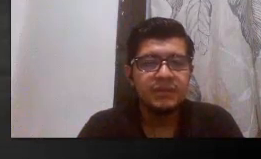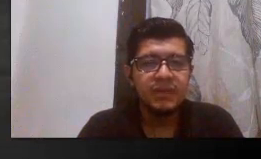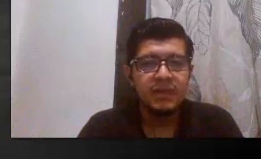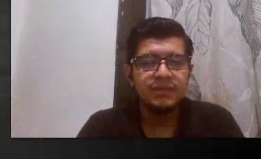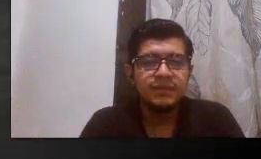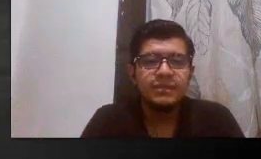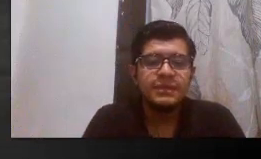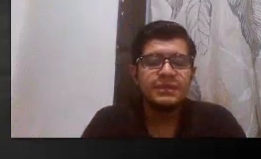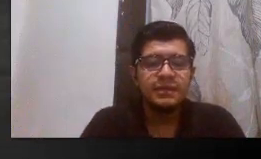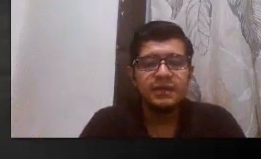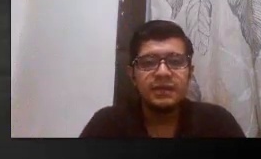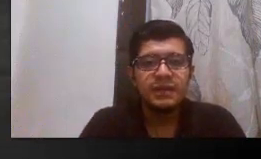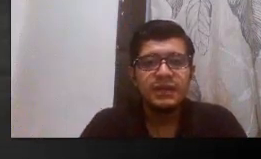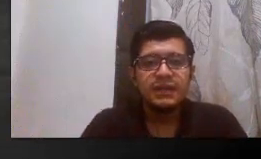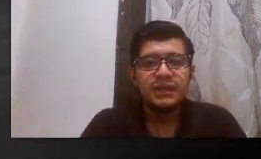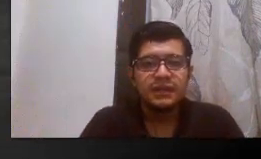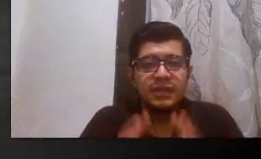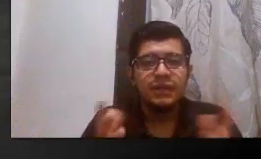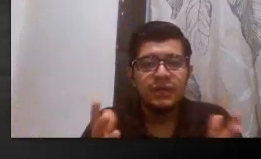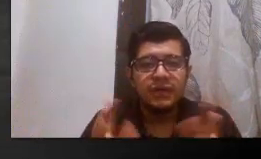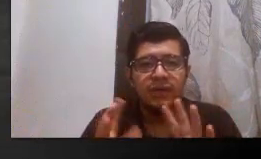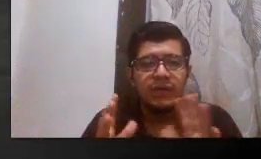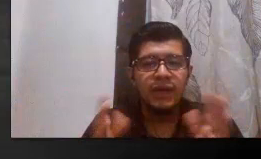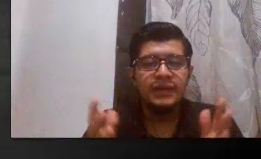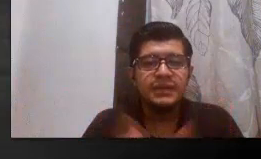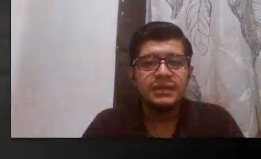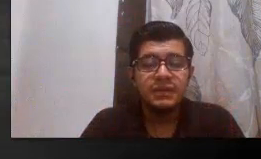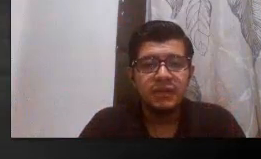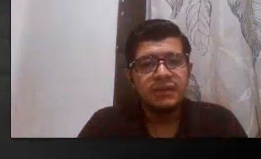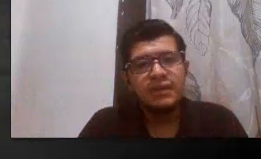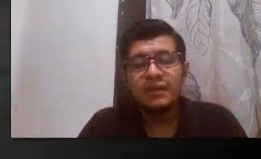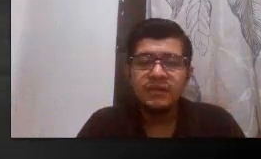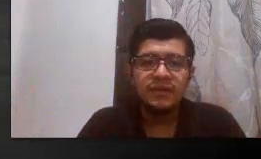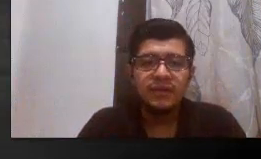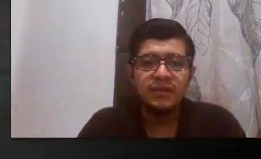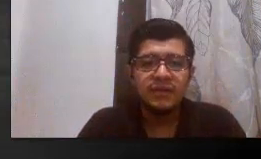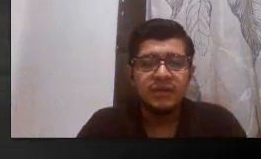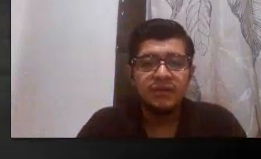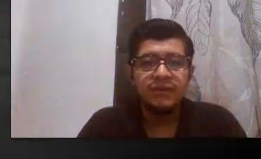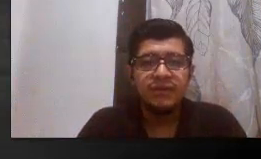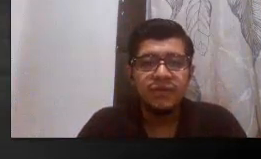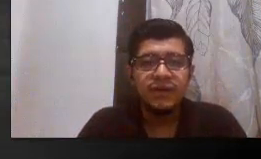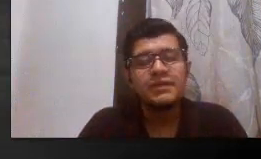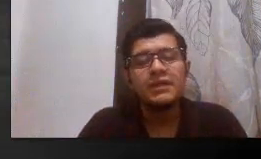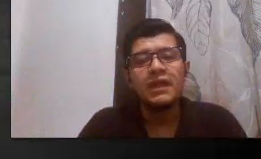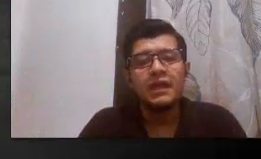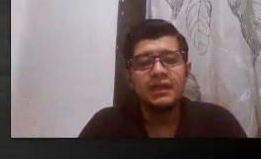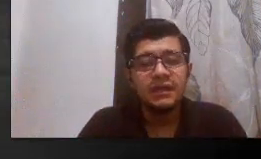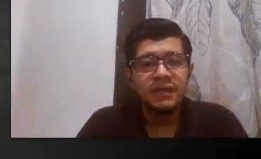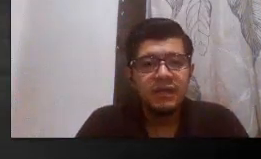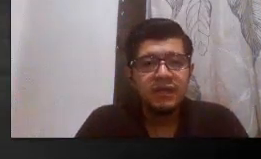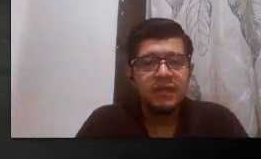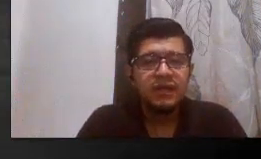parts of the body, principally our hands, the face and